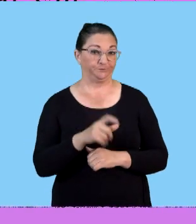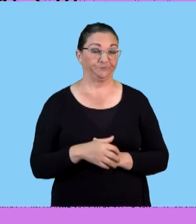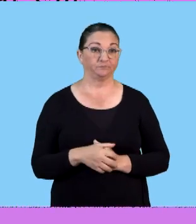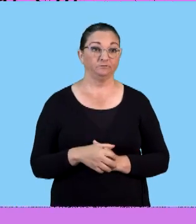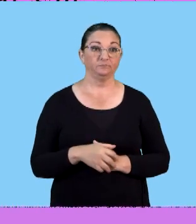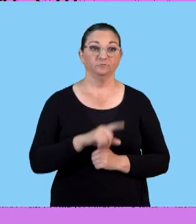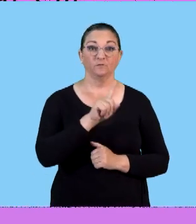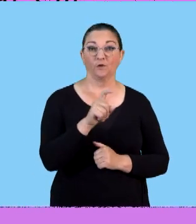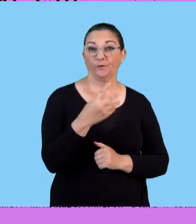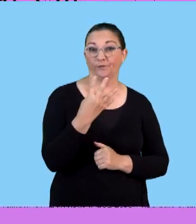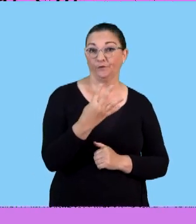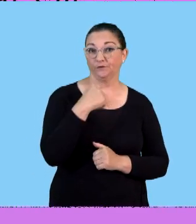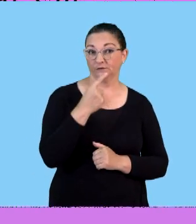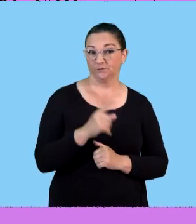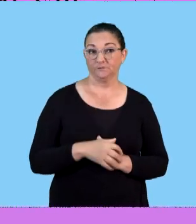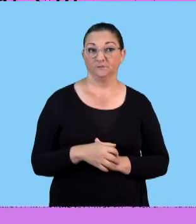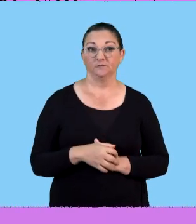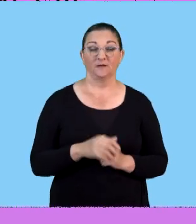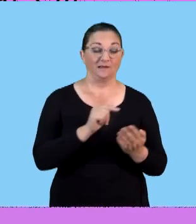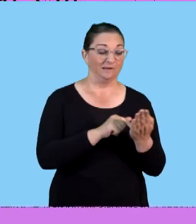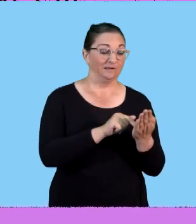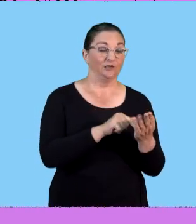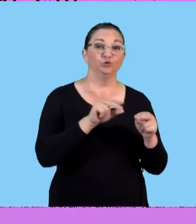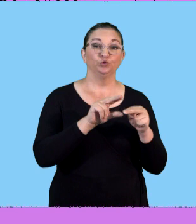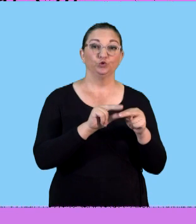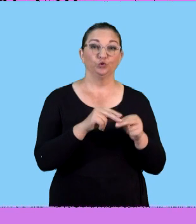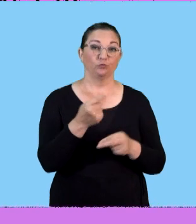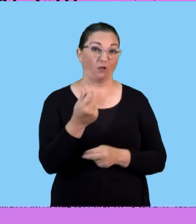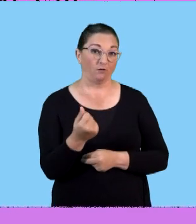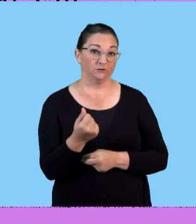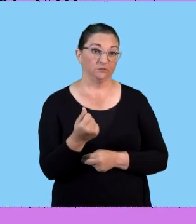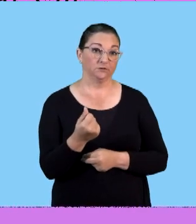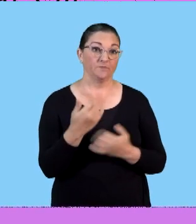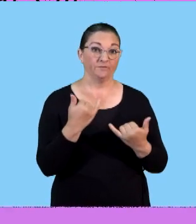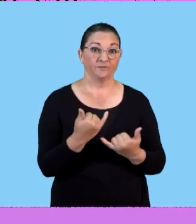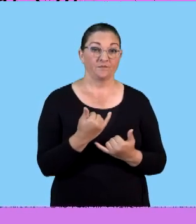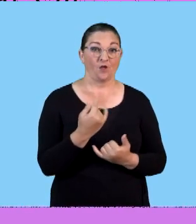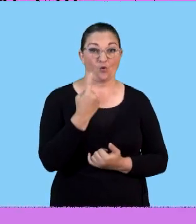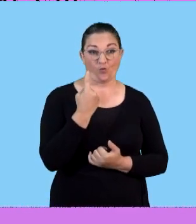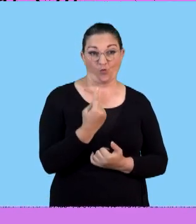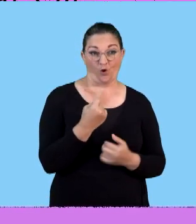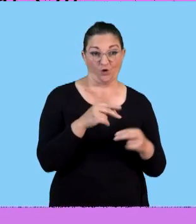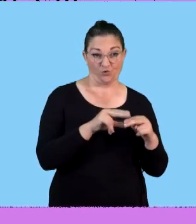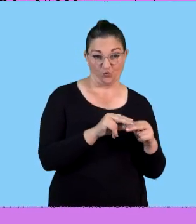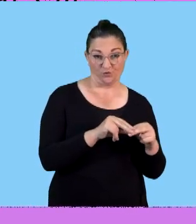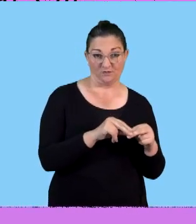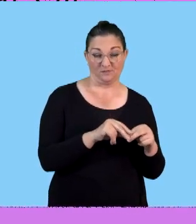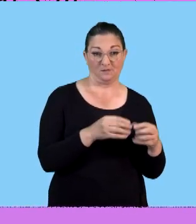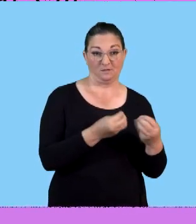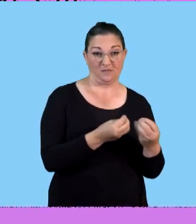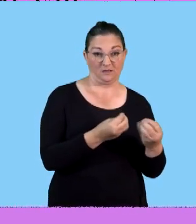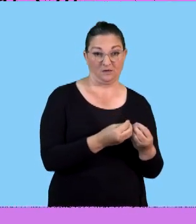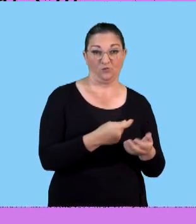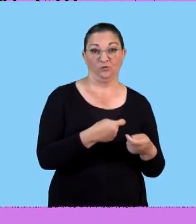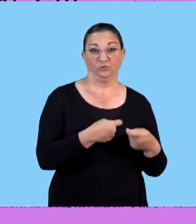question. Question number 4, it says calculate the unit cost, right? Remember, unit referred to one. If the material